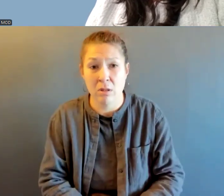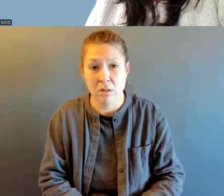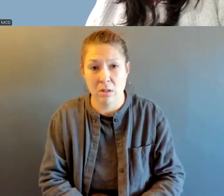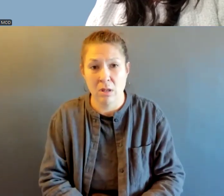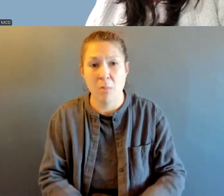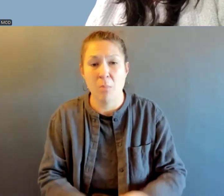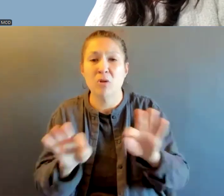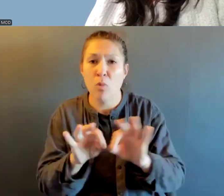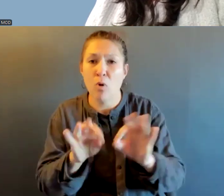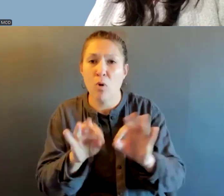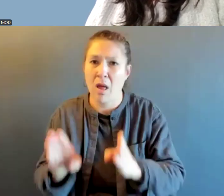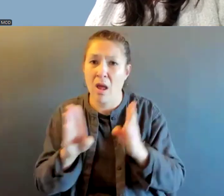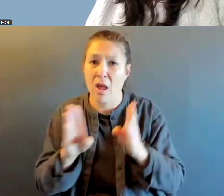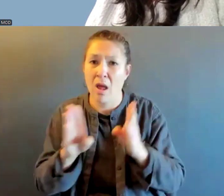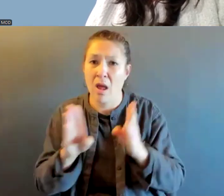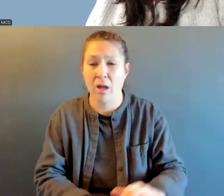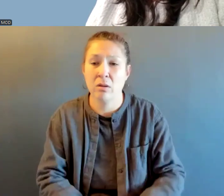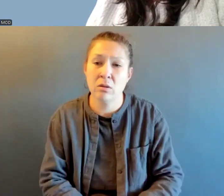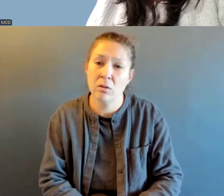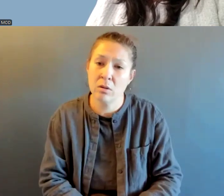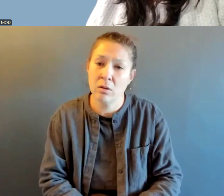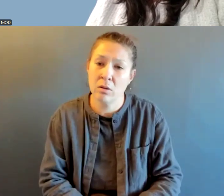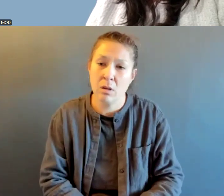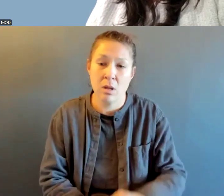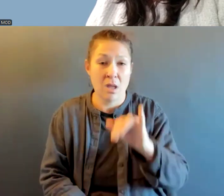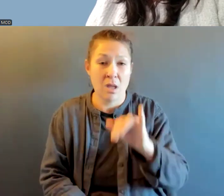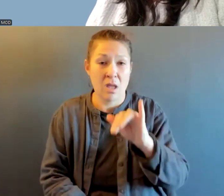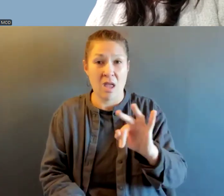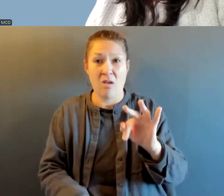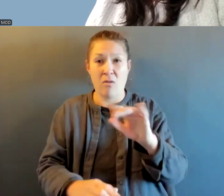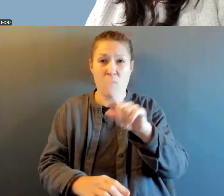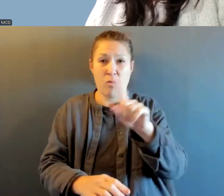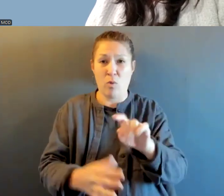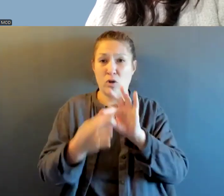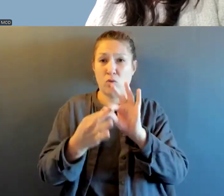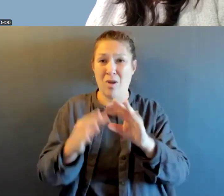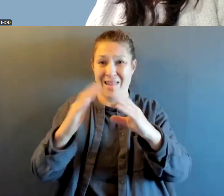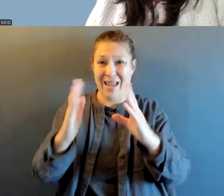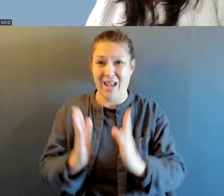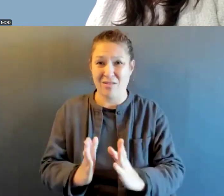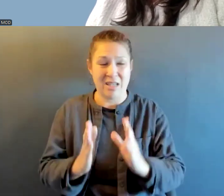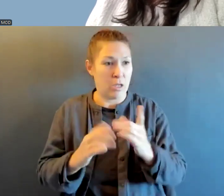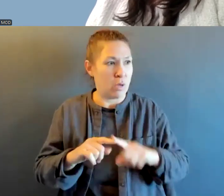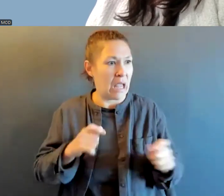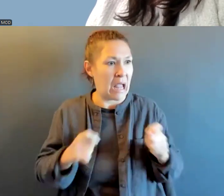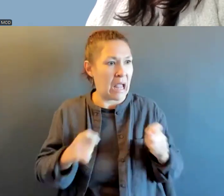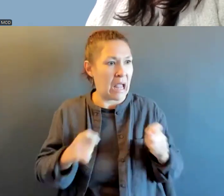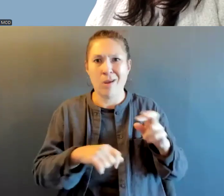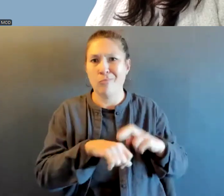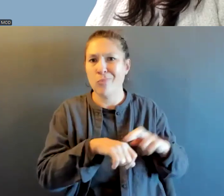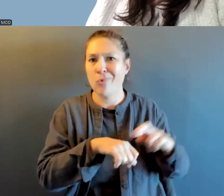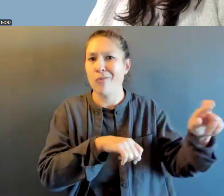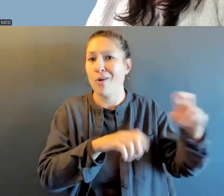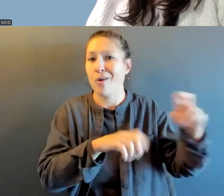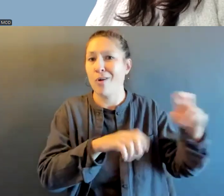kind of critical. Knowing if we get a housing question and we're not going to handle them internally, we might refer them to the housing authority. We might